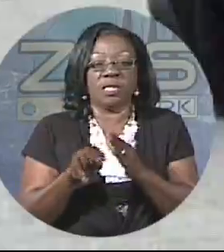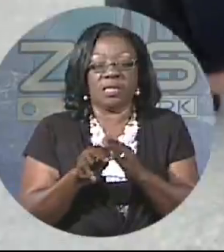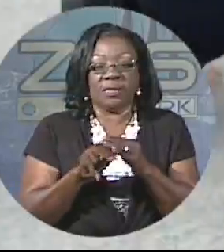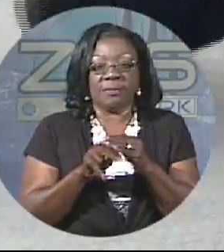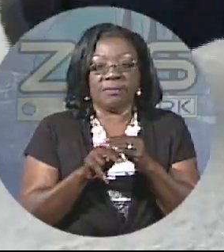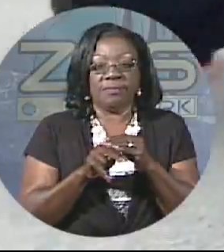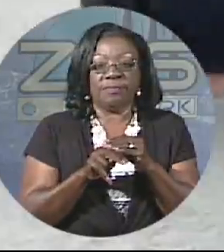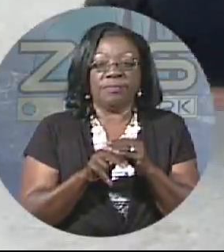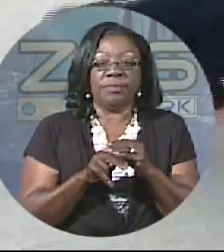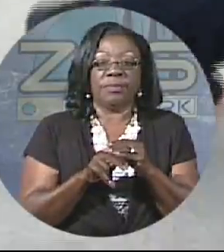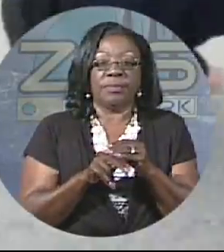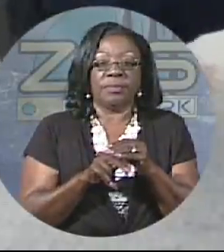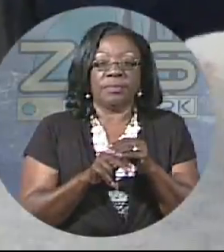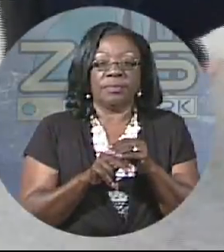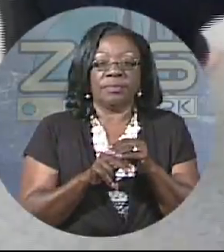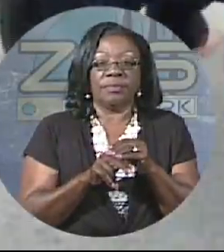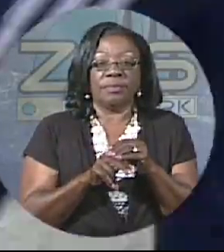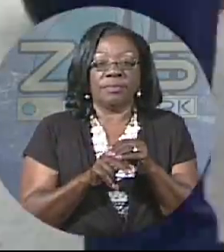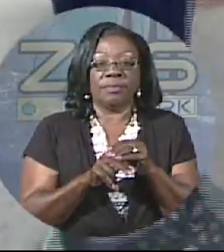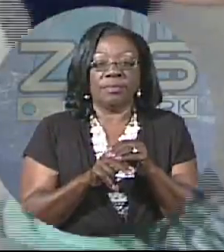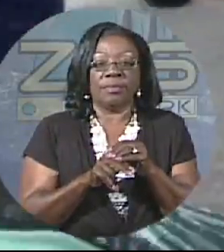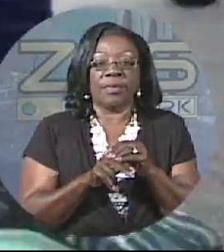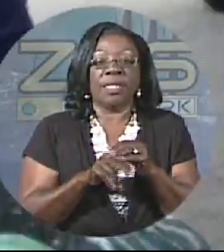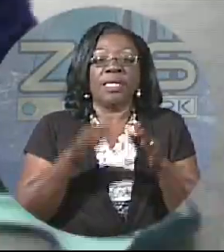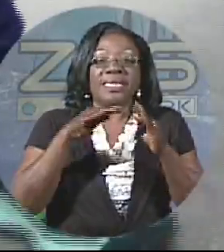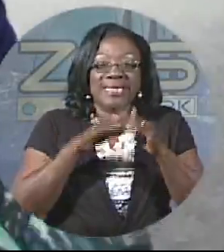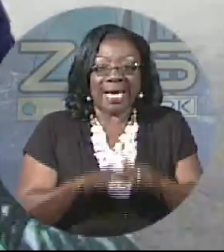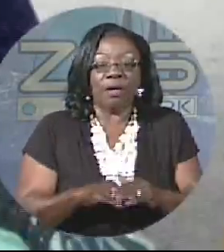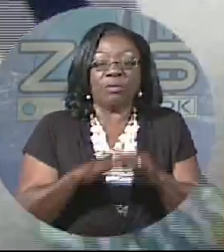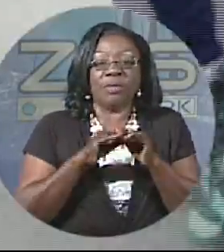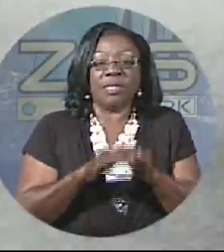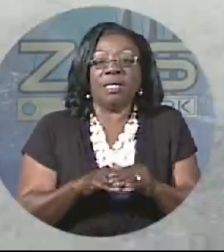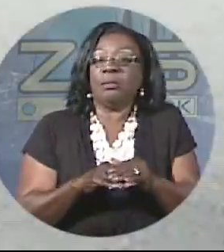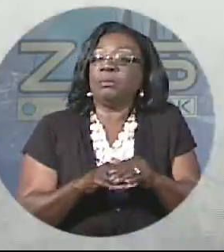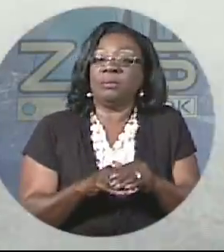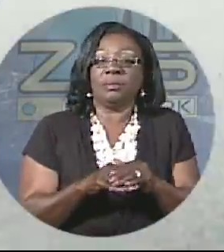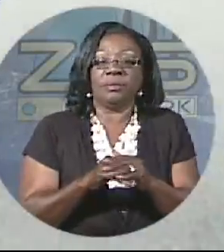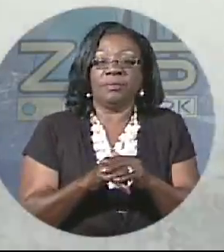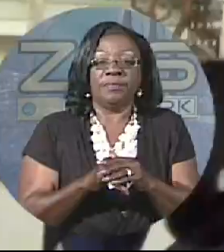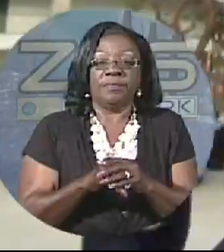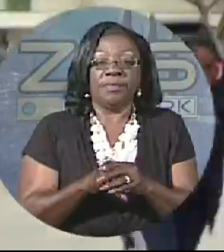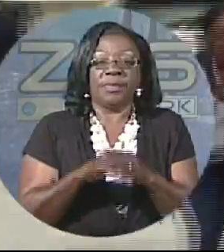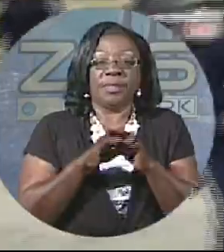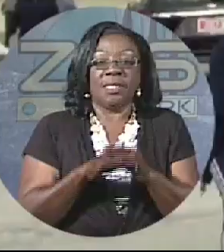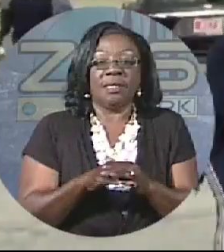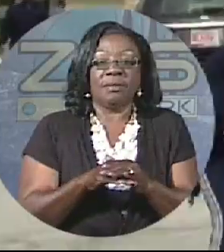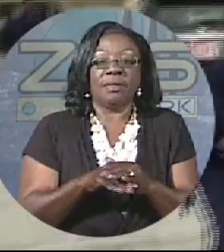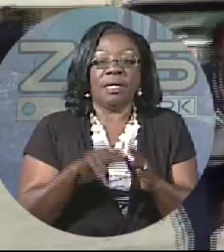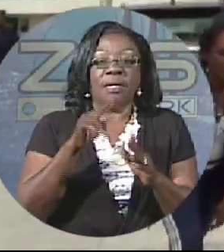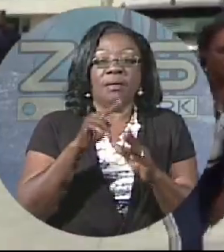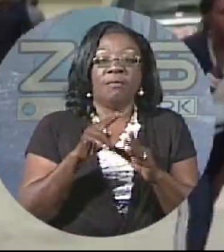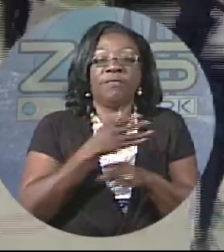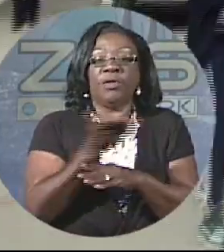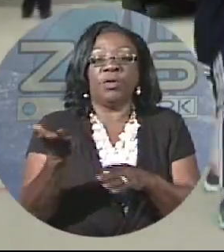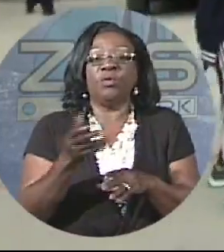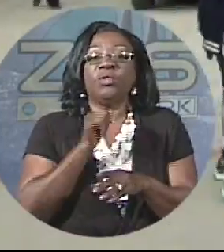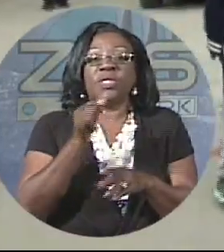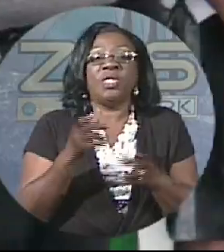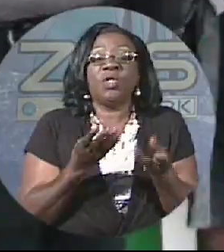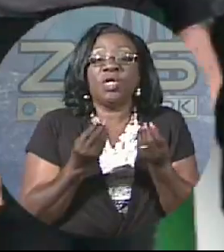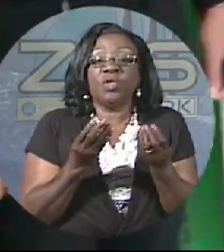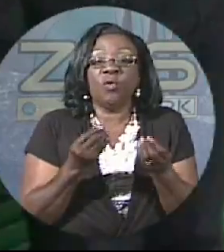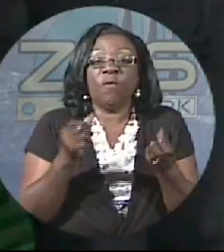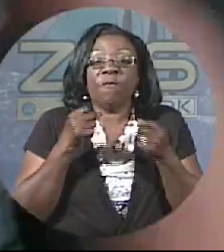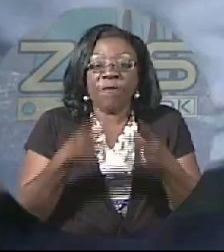on! Down! Up, let's go. Down! Up! Down! Up! For those that did not comply